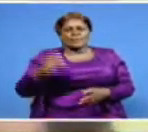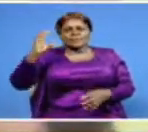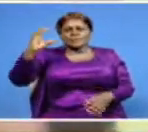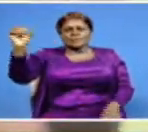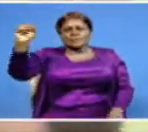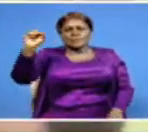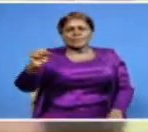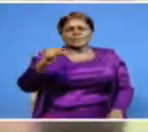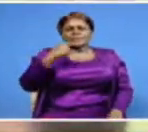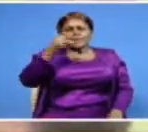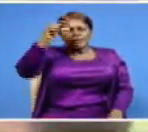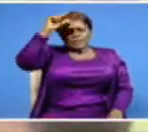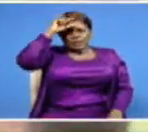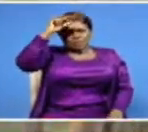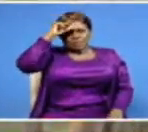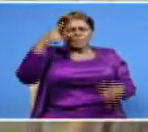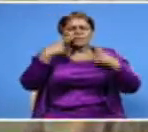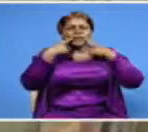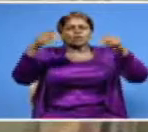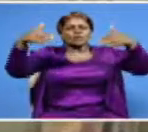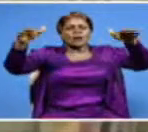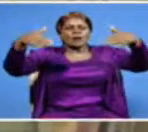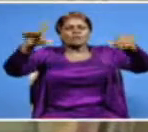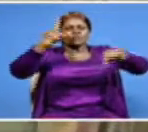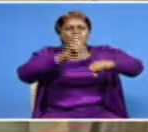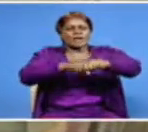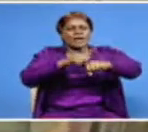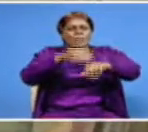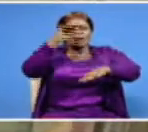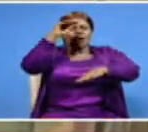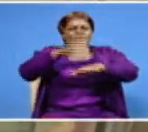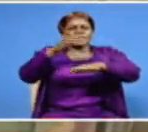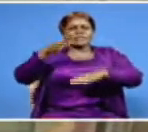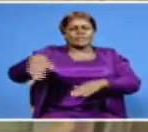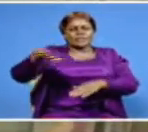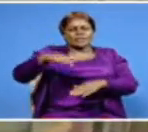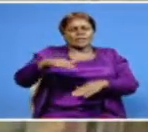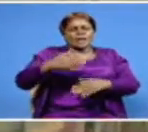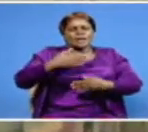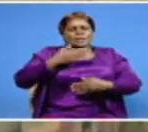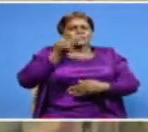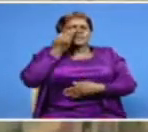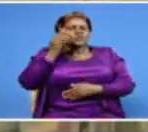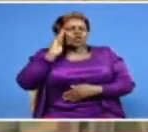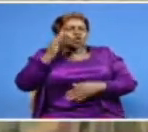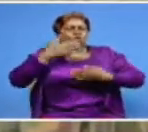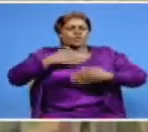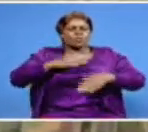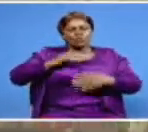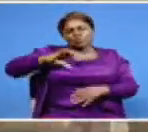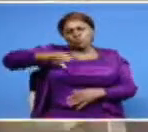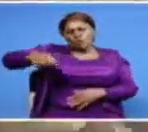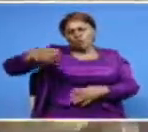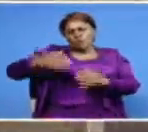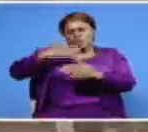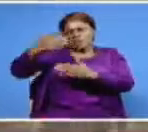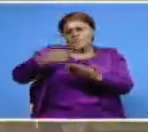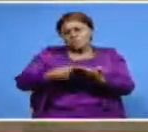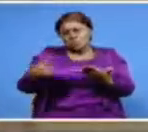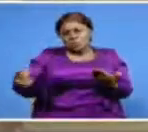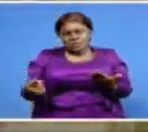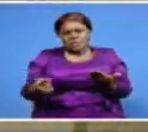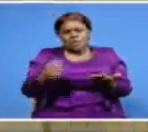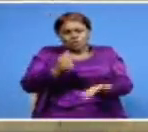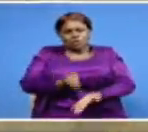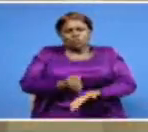Kindiki says the government is set to announce a curfew in the affected areas of Marsabit, Isiolo and Samburu counties from next week